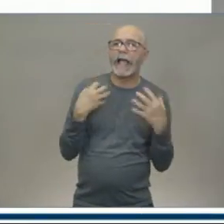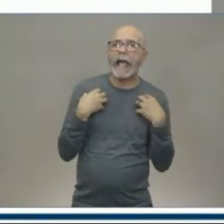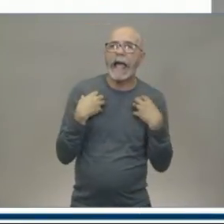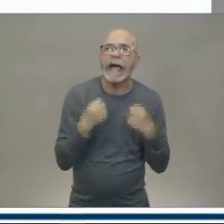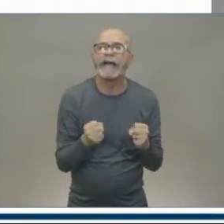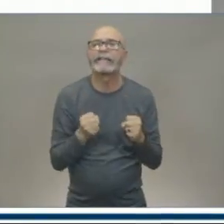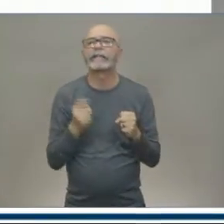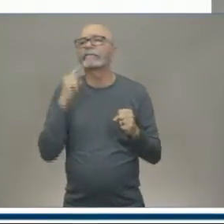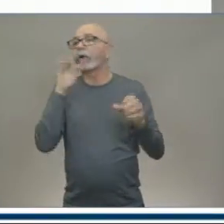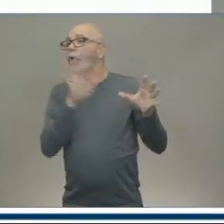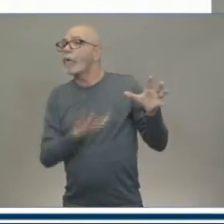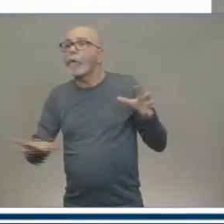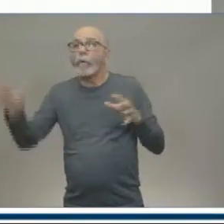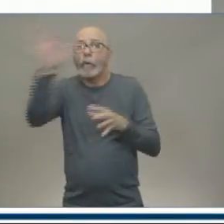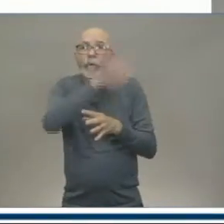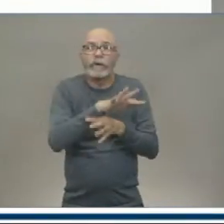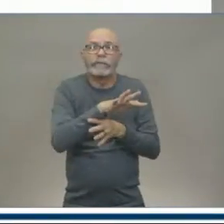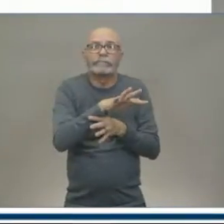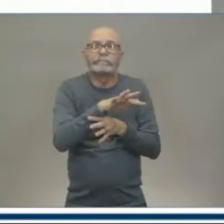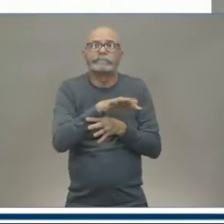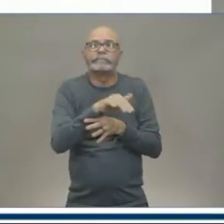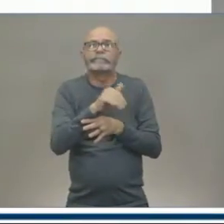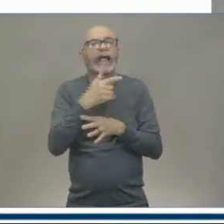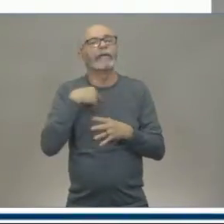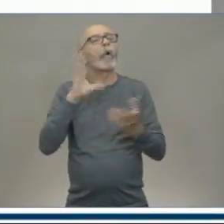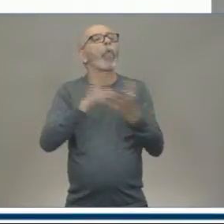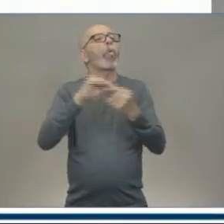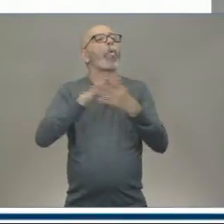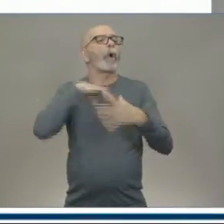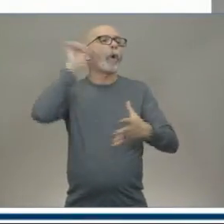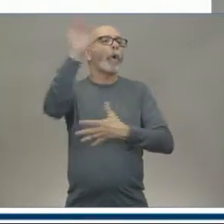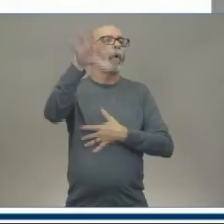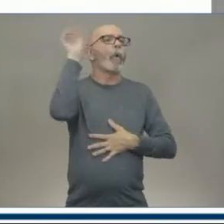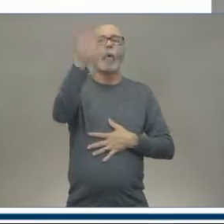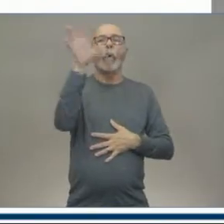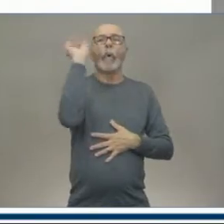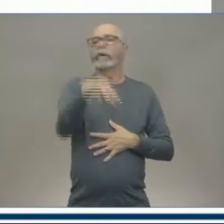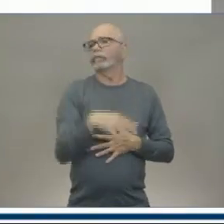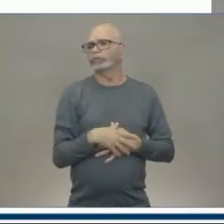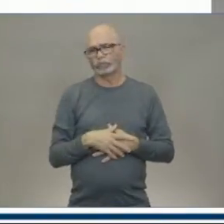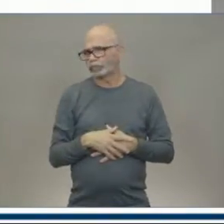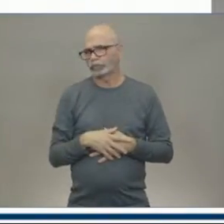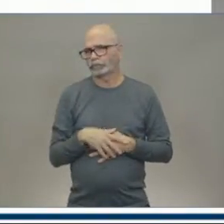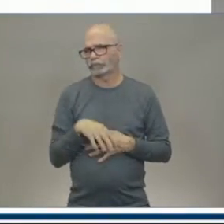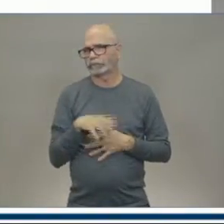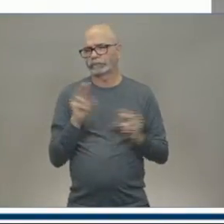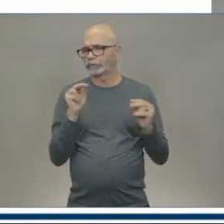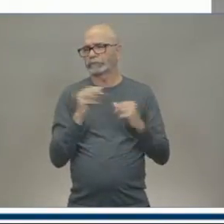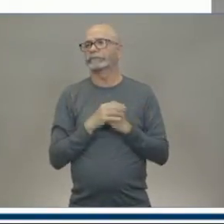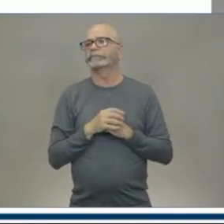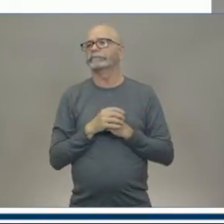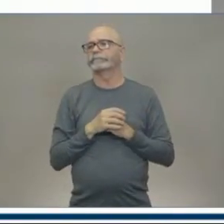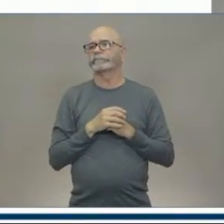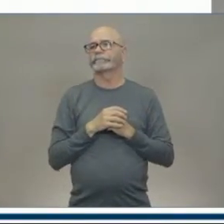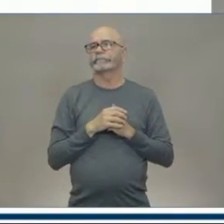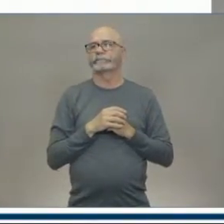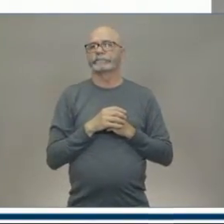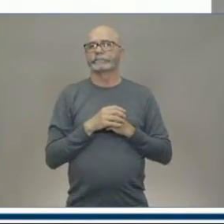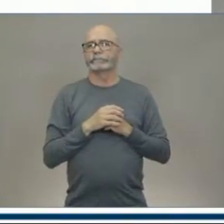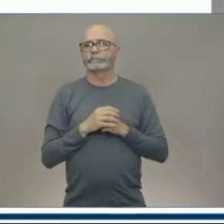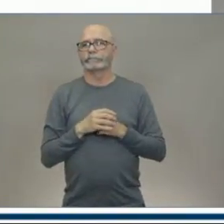this isn't just being pulling out of the hat. It's very evidence-based, and we're certainly focusing on a national